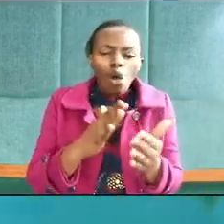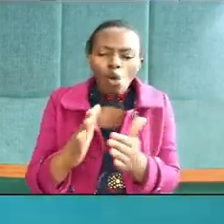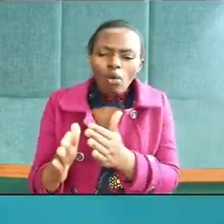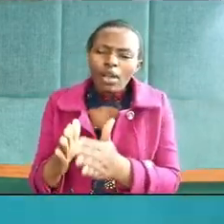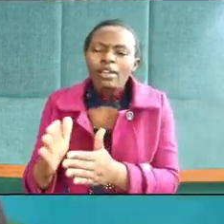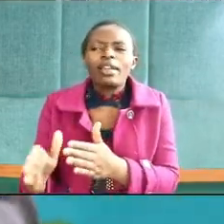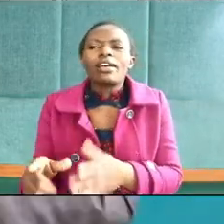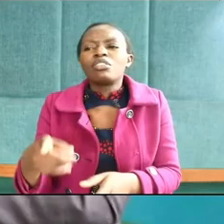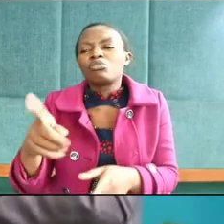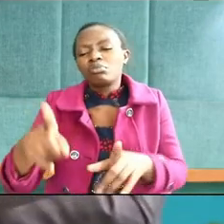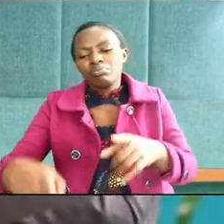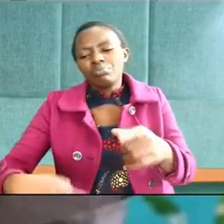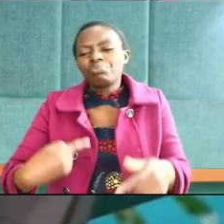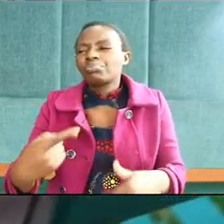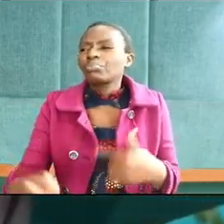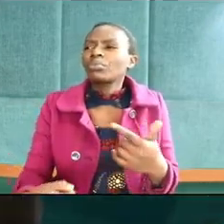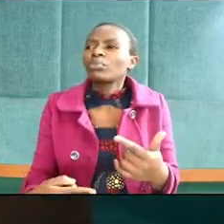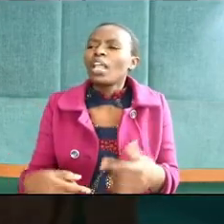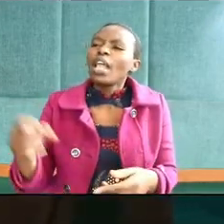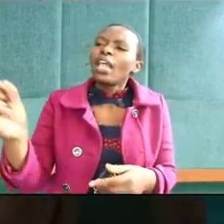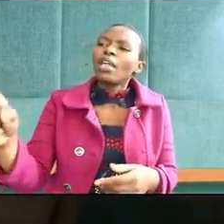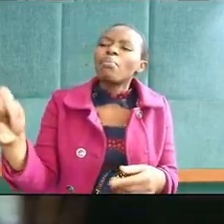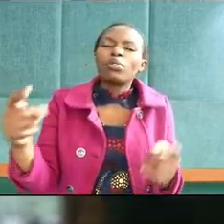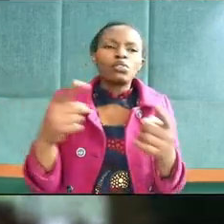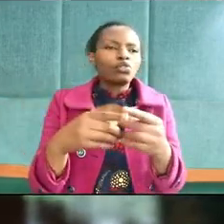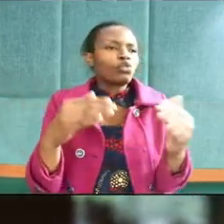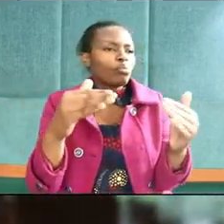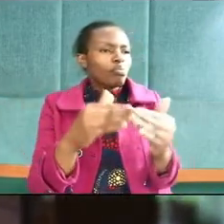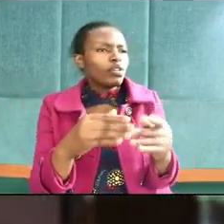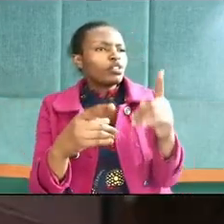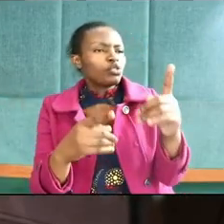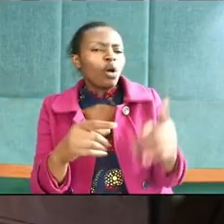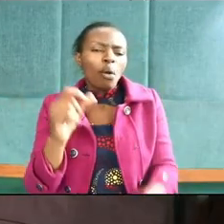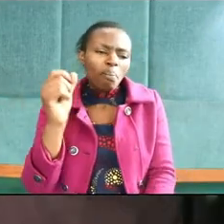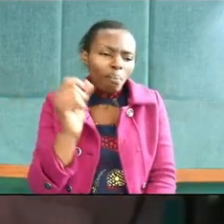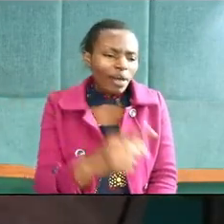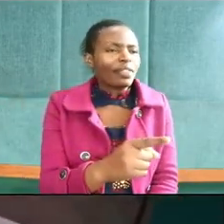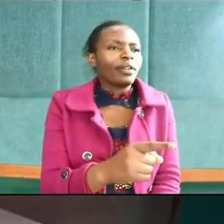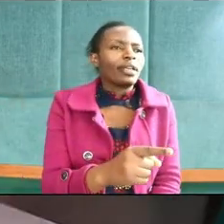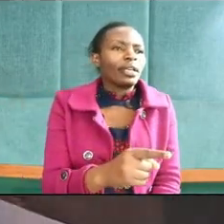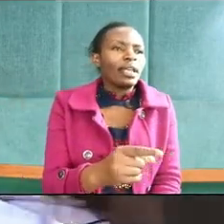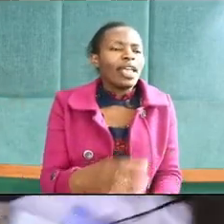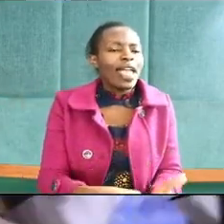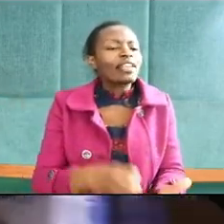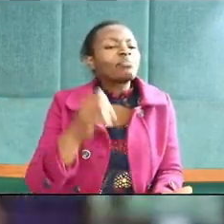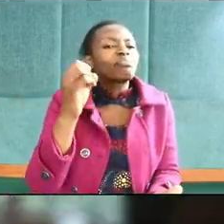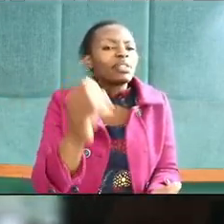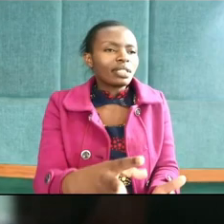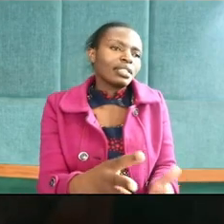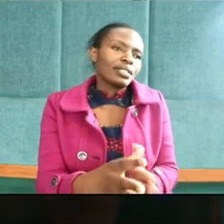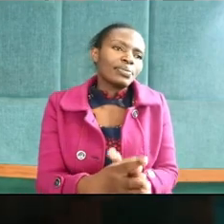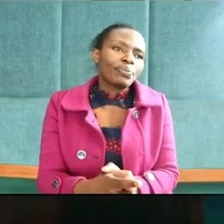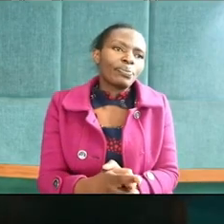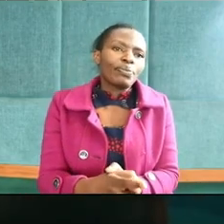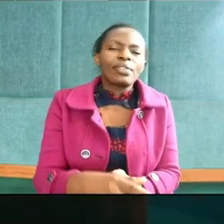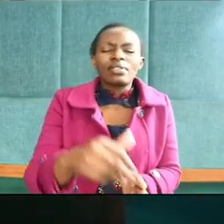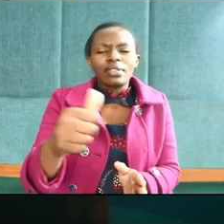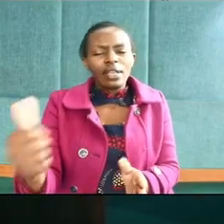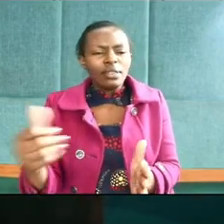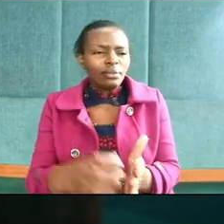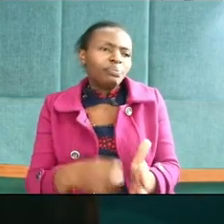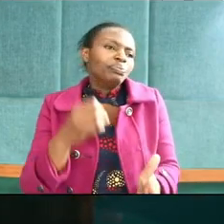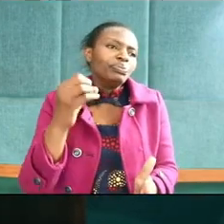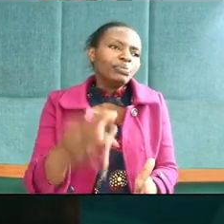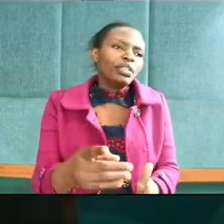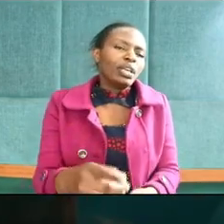so that you are able to meet your monthly expenses, your other expenses. You need